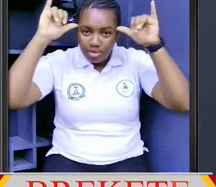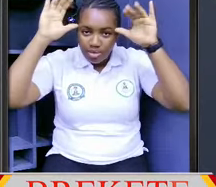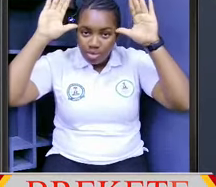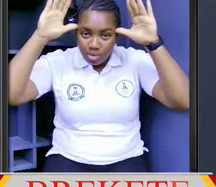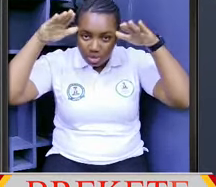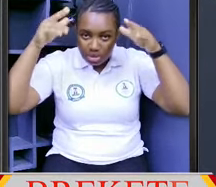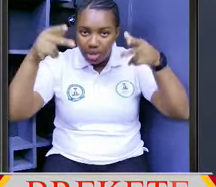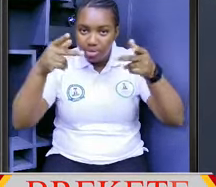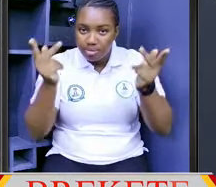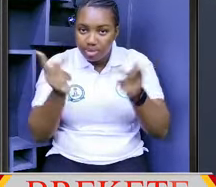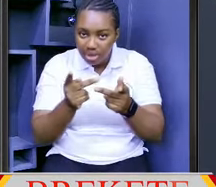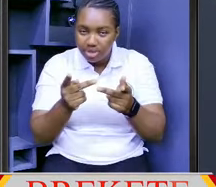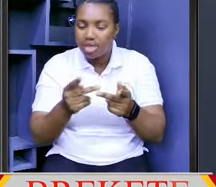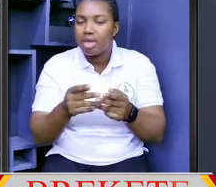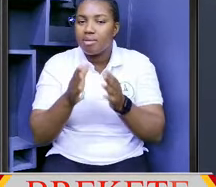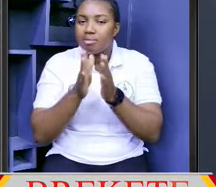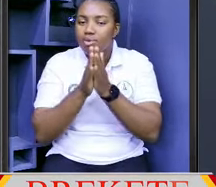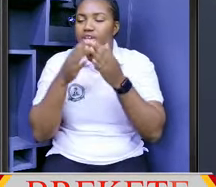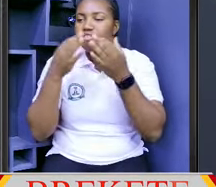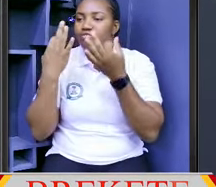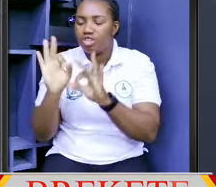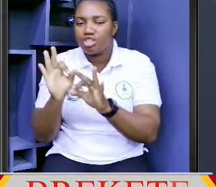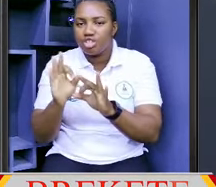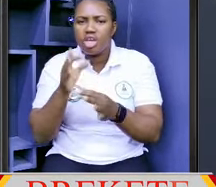they missing, you go ask.